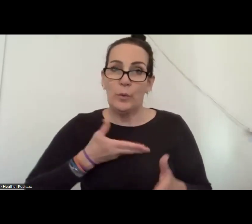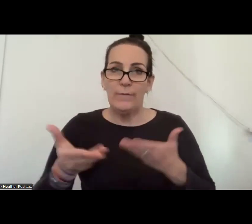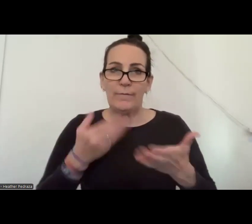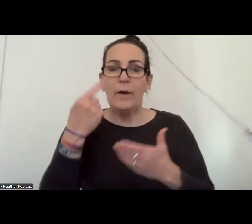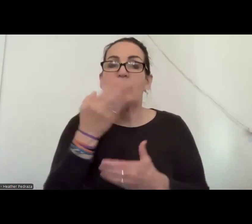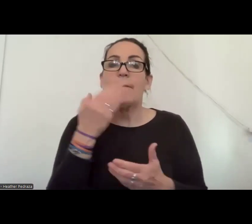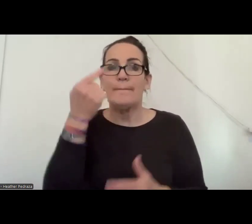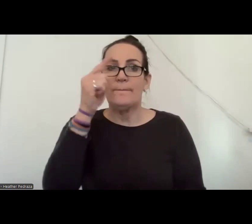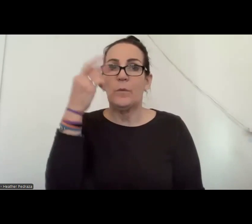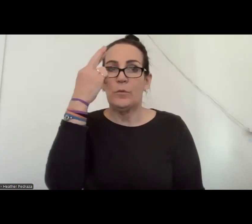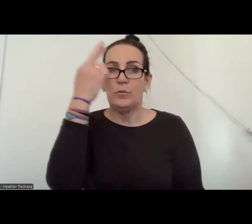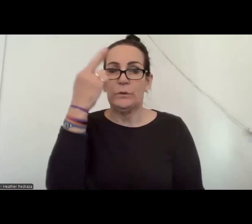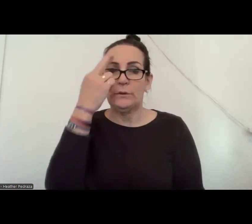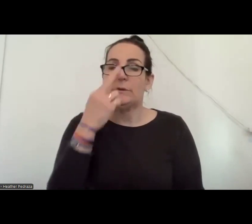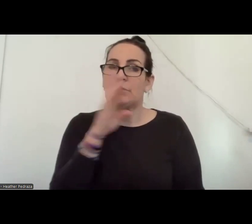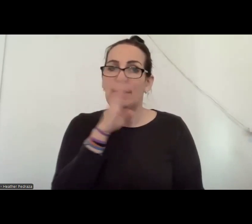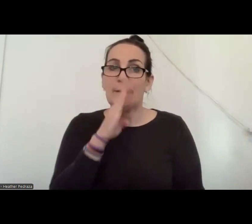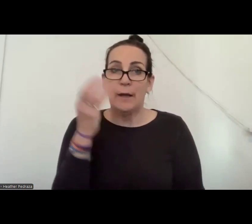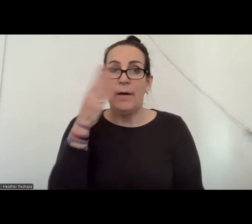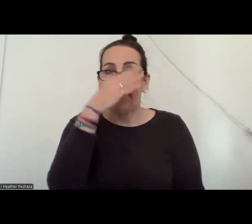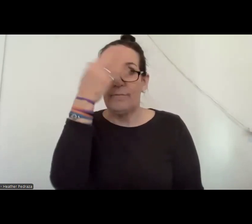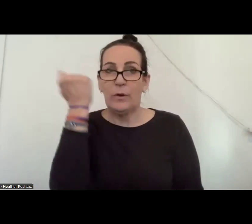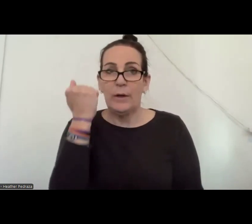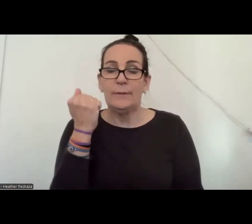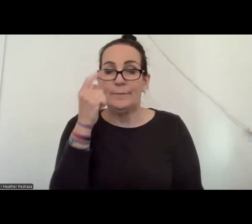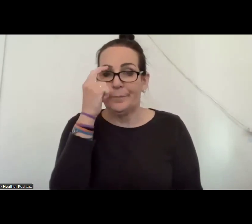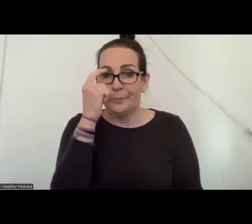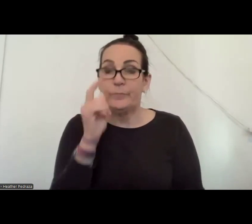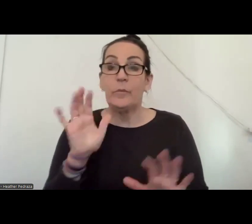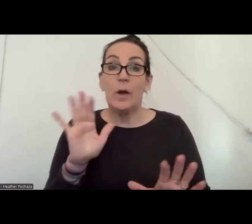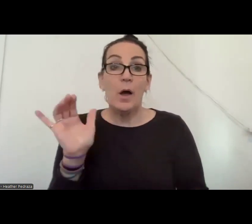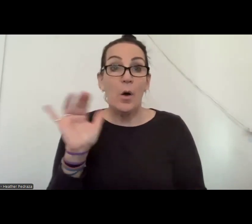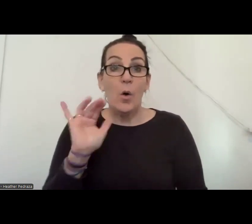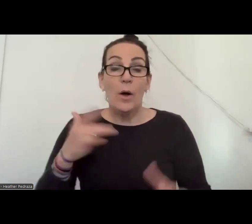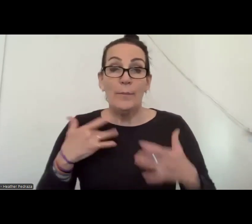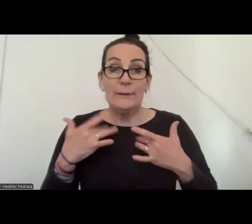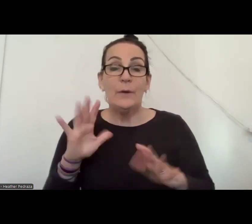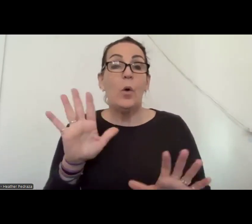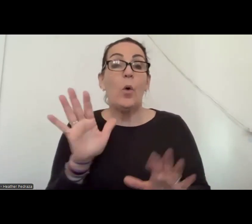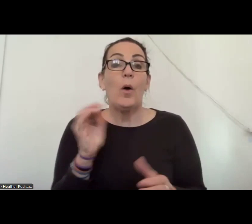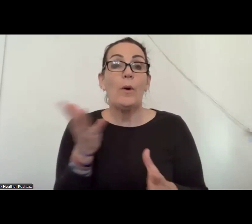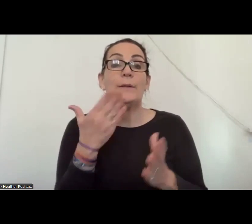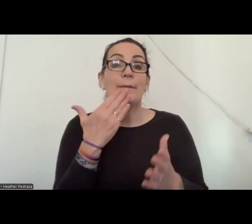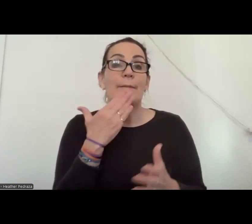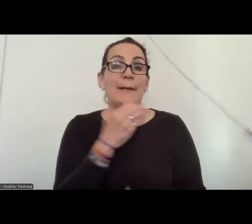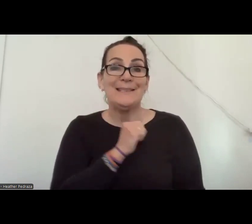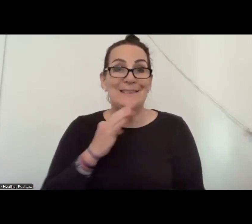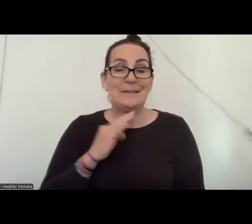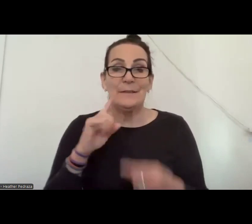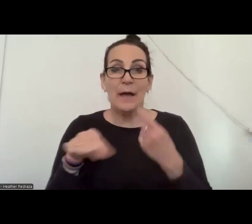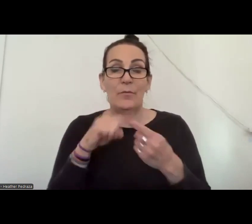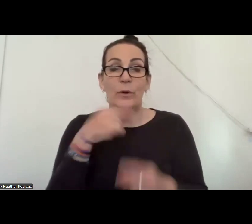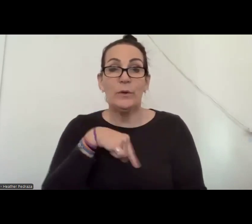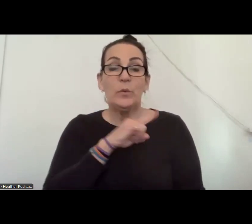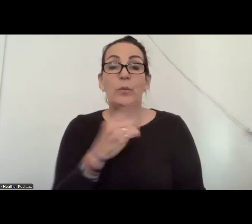don't forget that. I'm excited to share, and I also want to thank our staff. When we're virtual, I don't always get